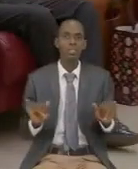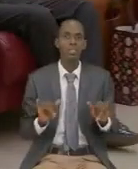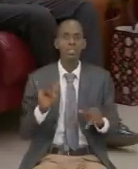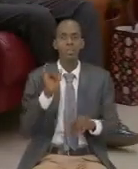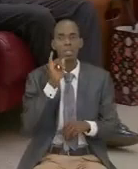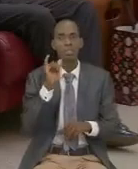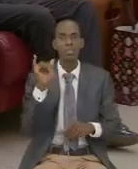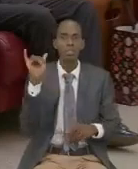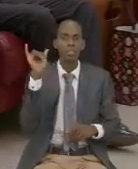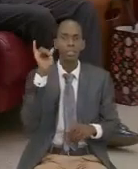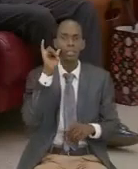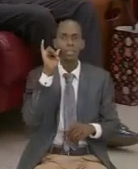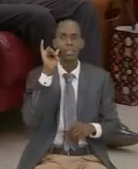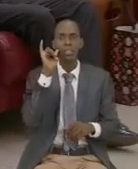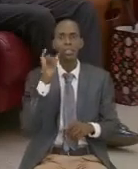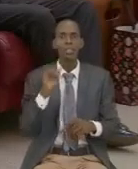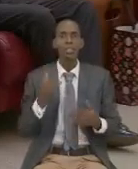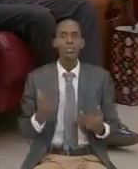save.